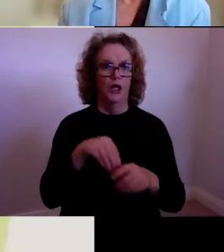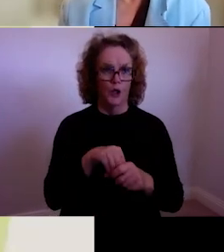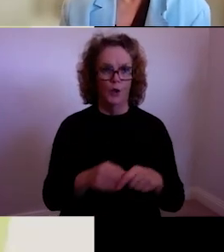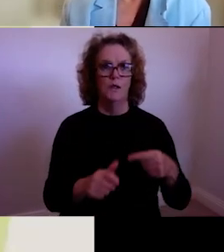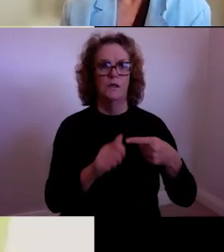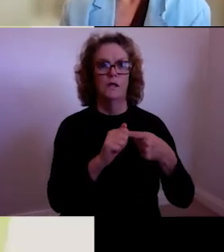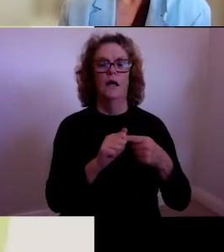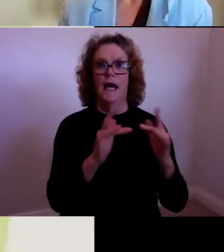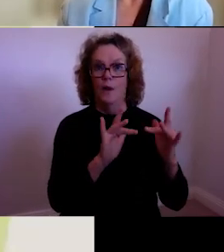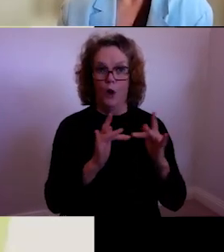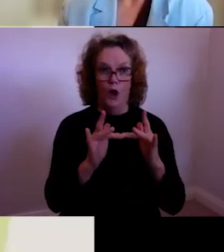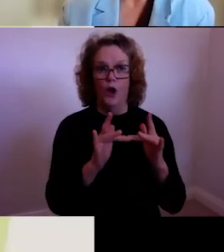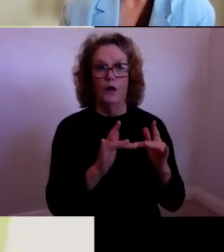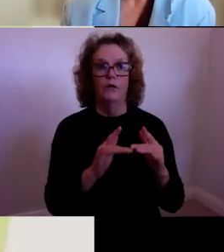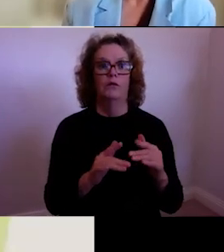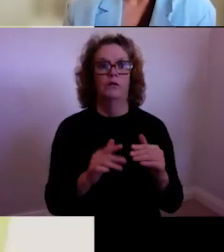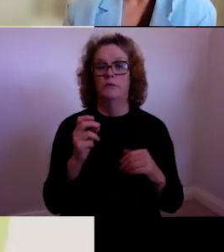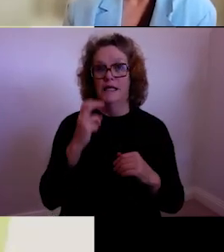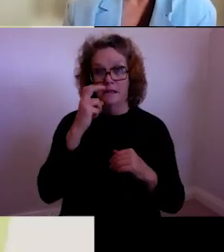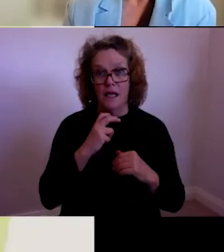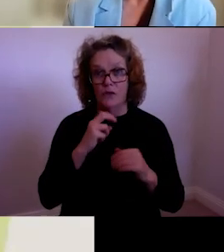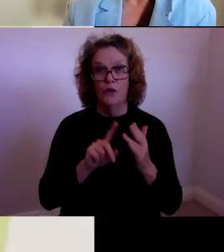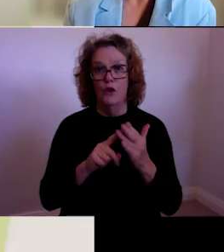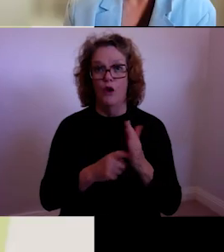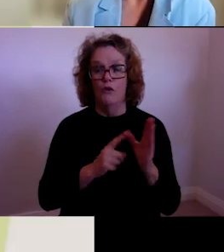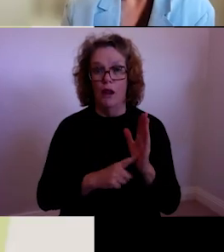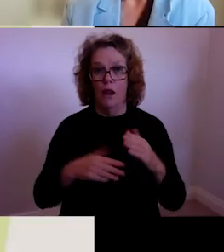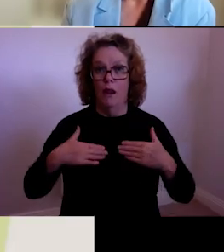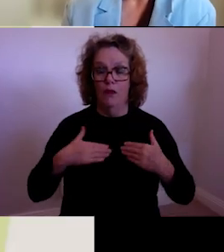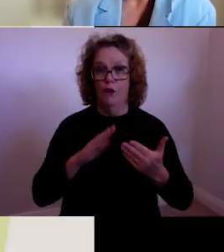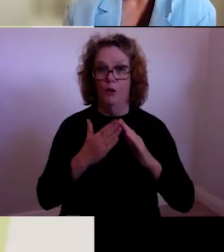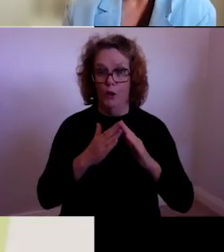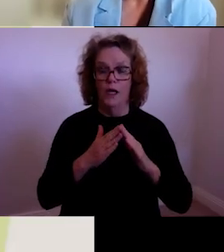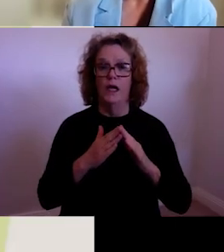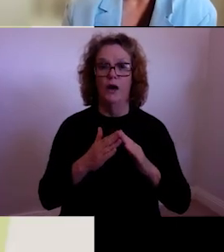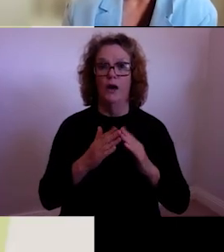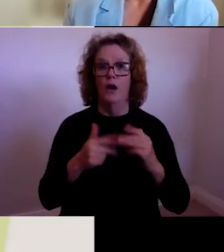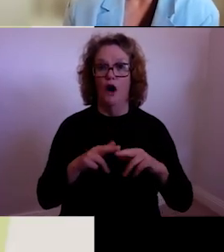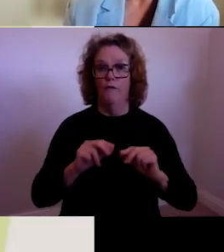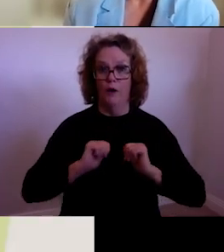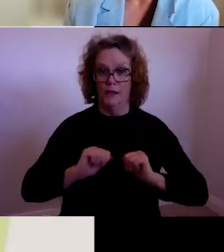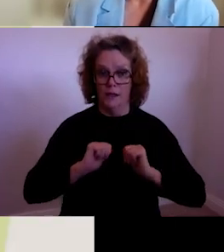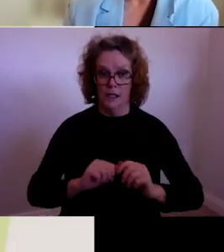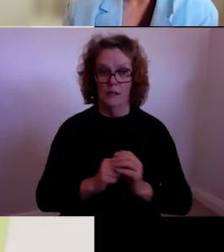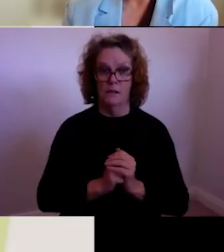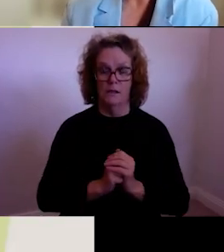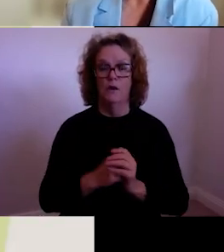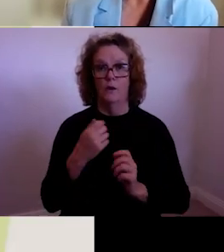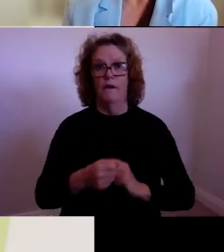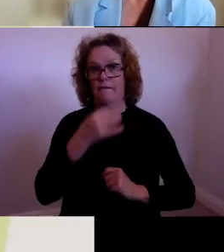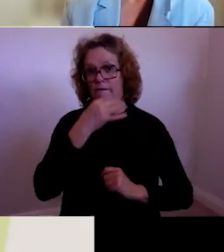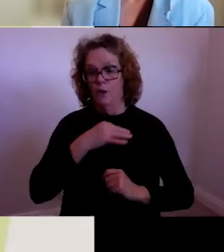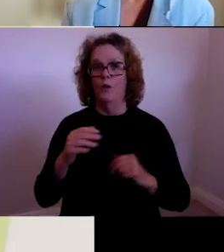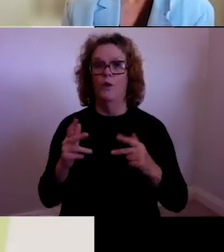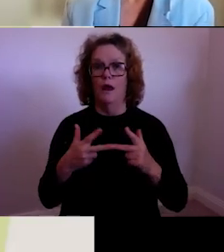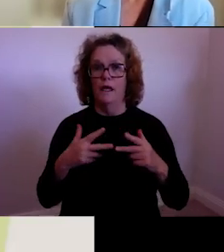clinicians network, dental and oral health community of practice. We are conducting a few other literature